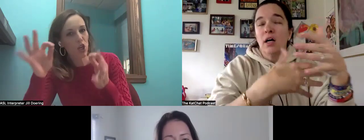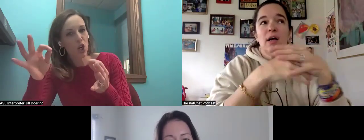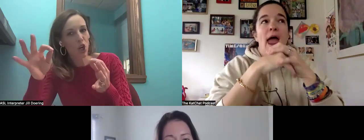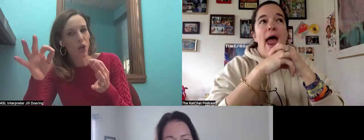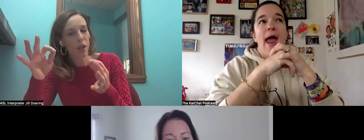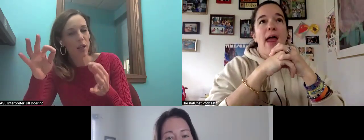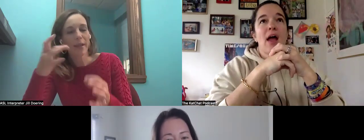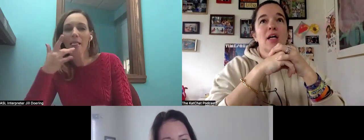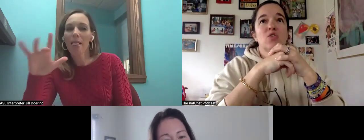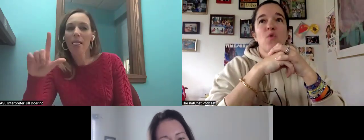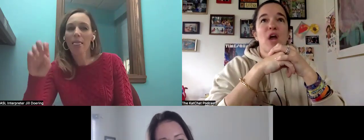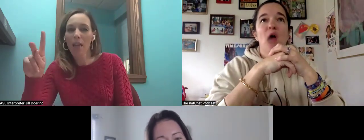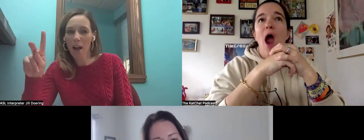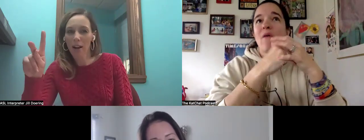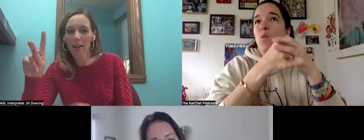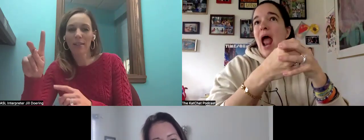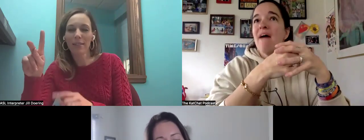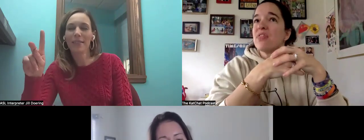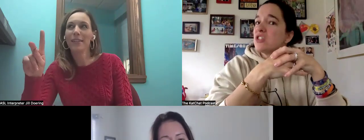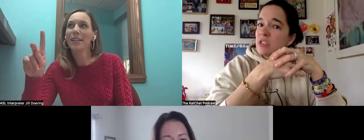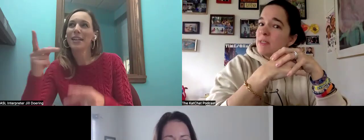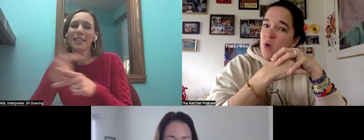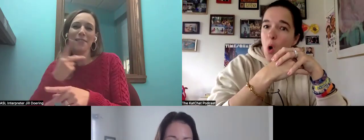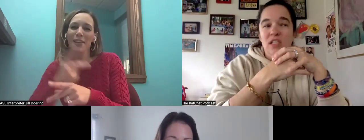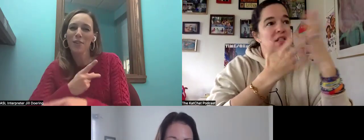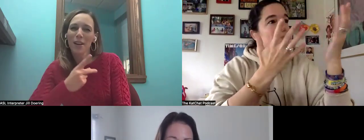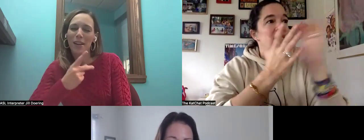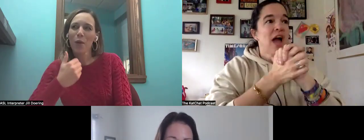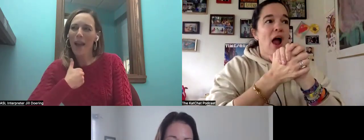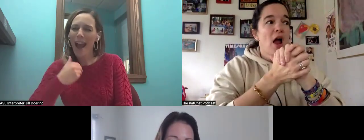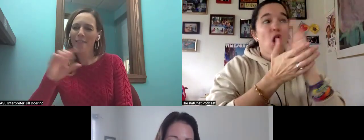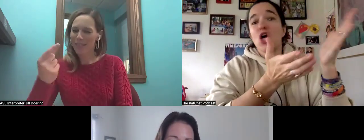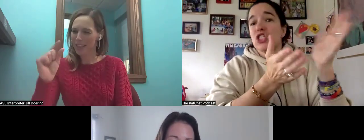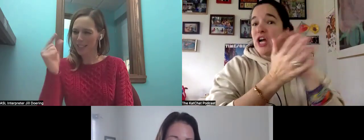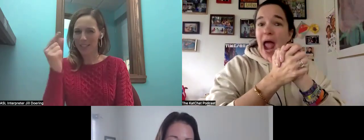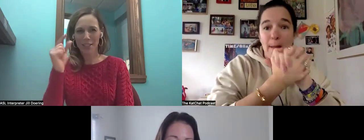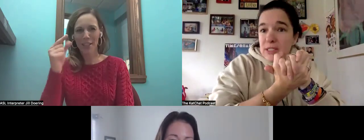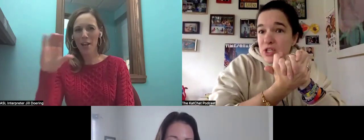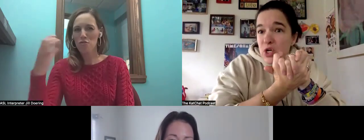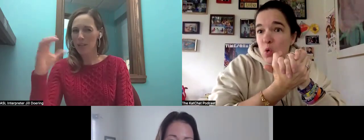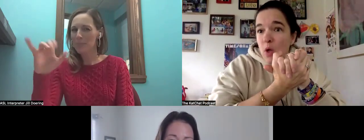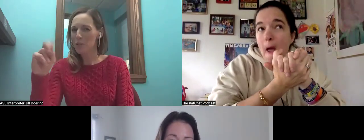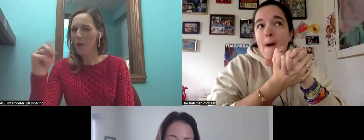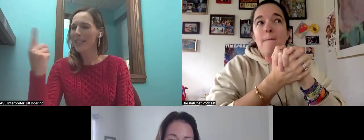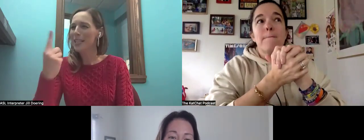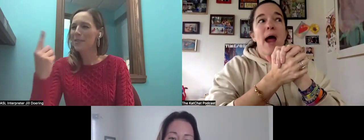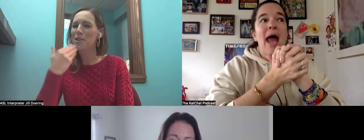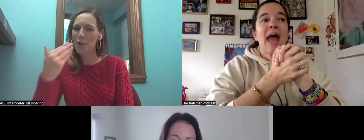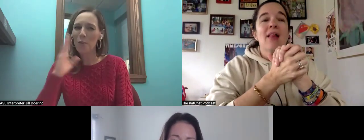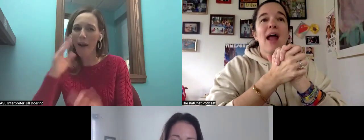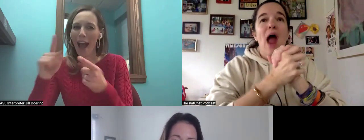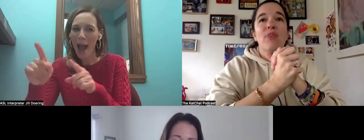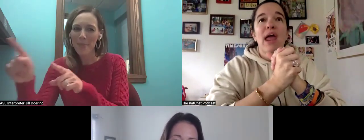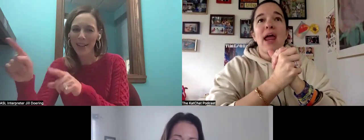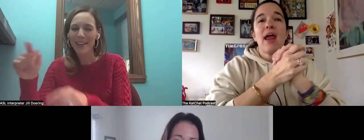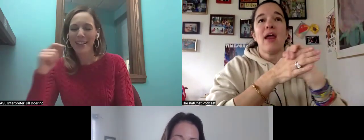luck and to figure out if we have the equipment on something good could happen to you. But and